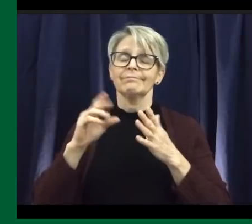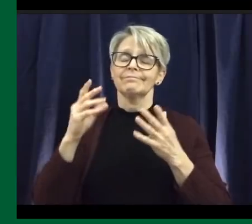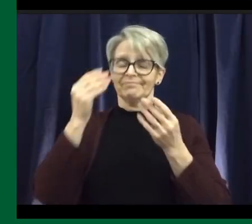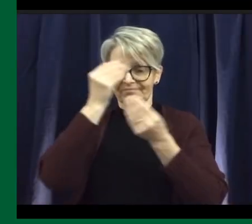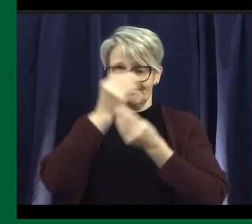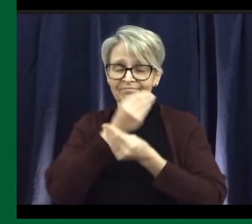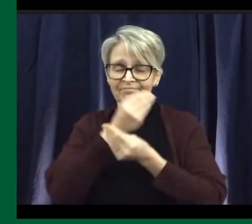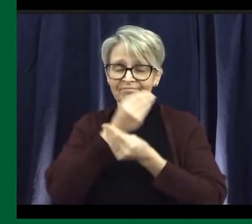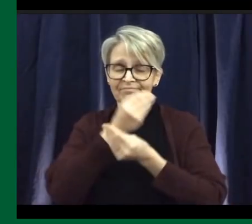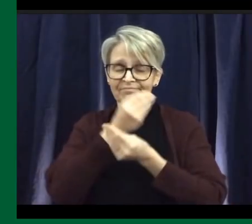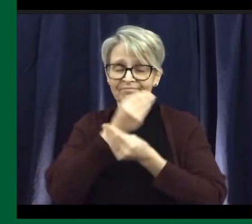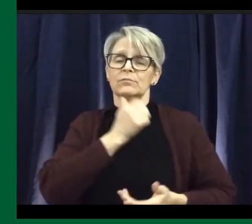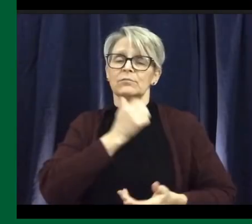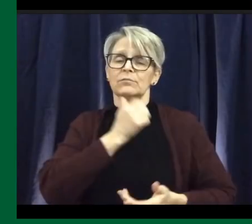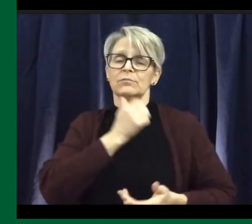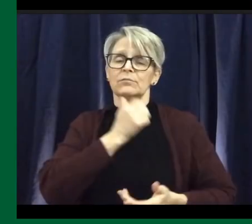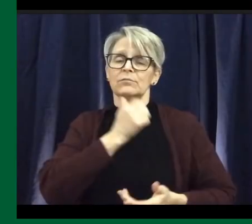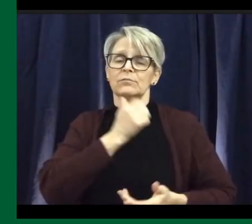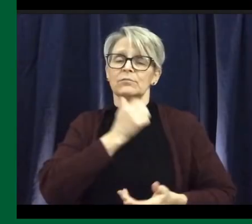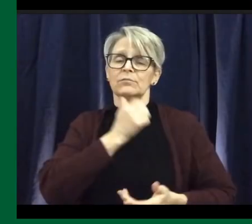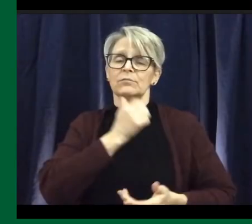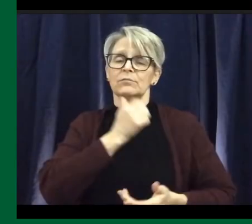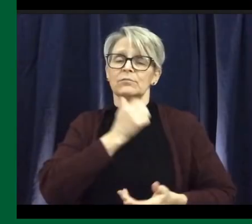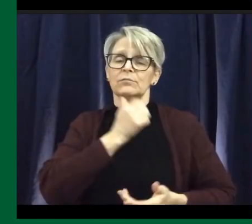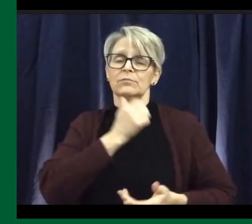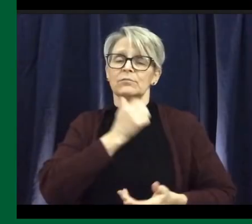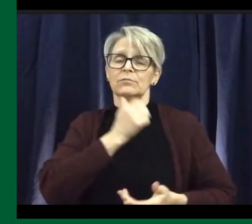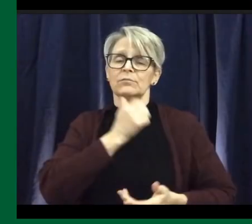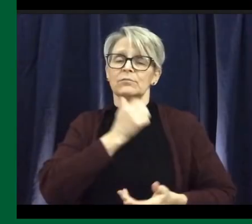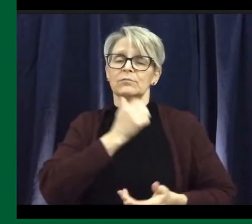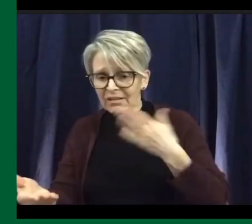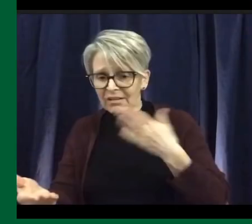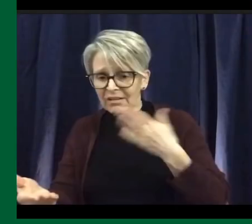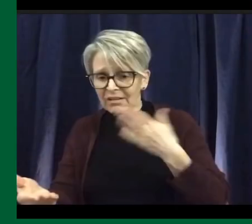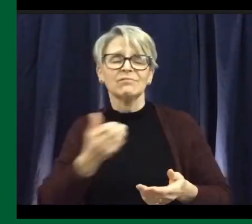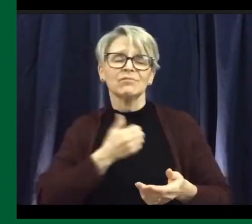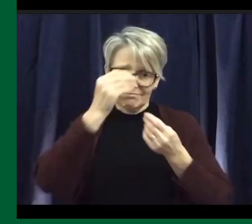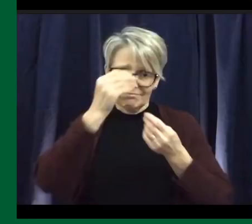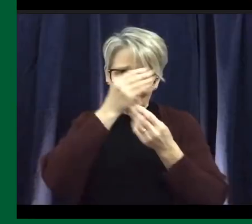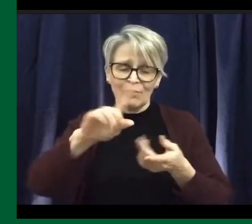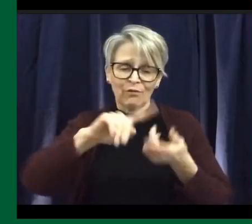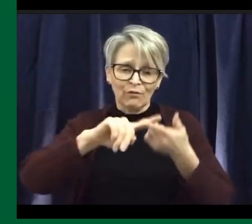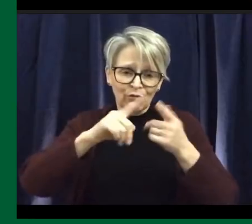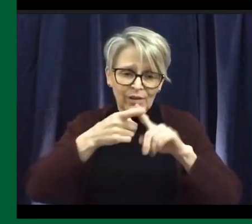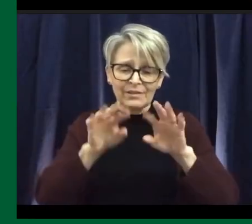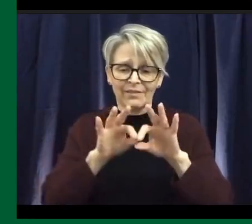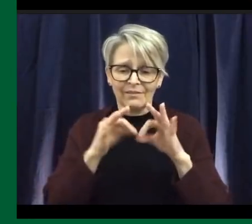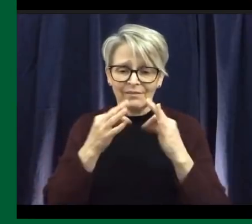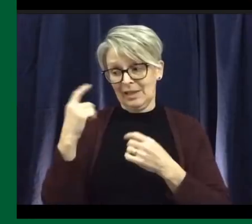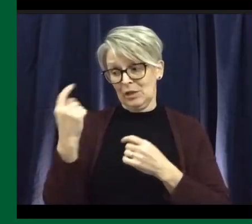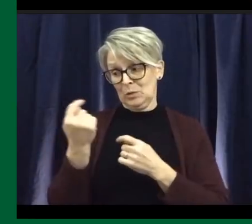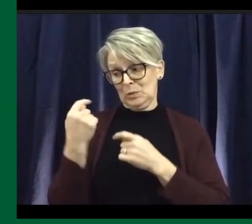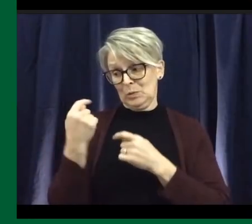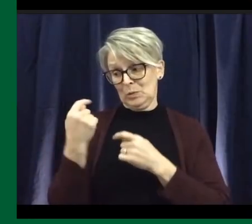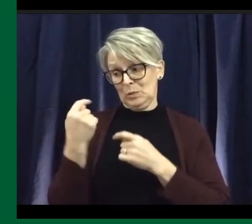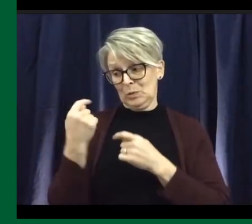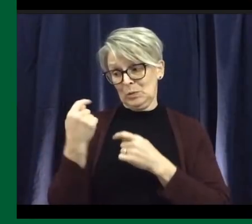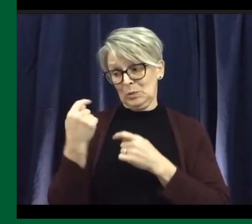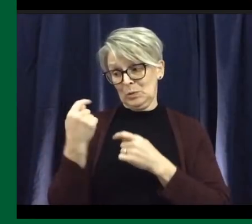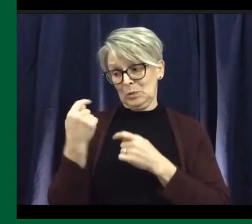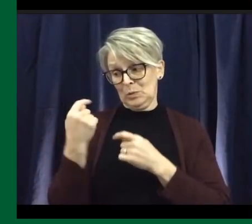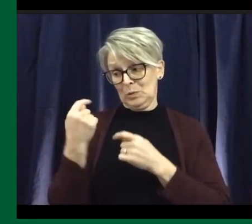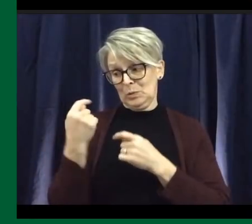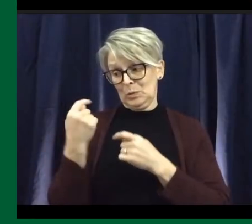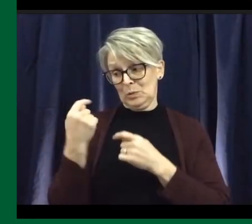the family and friends of Saskatchewan residents who have passed away. And since last Tuesday, 4 further residents have passed away,